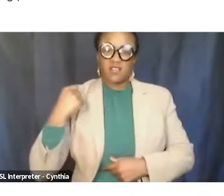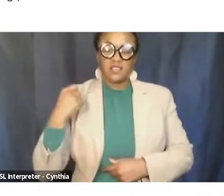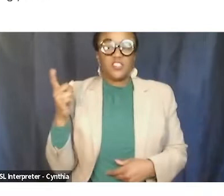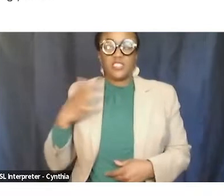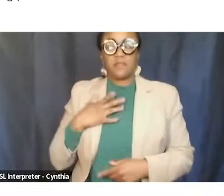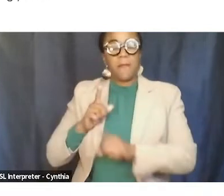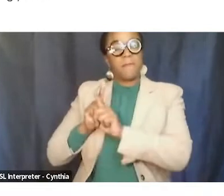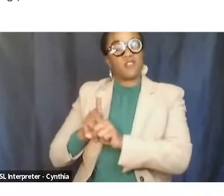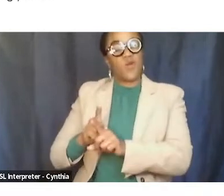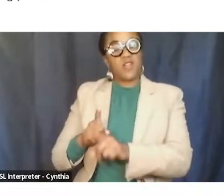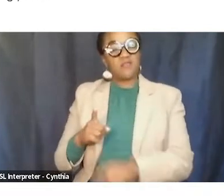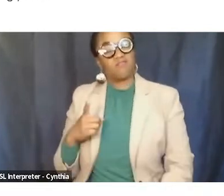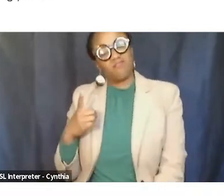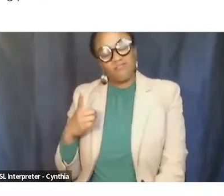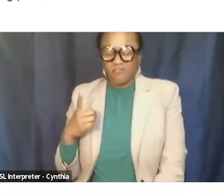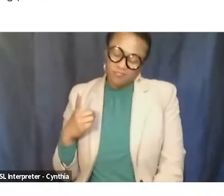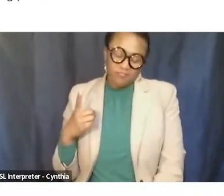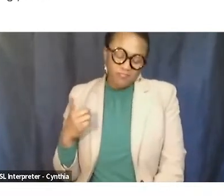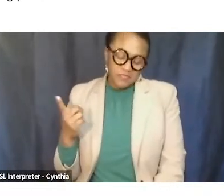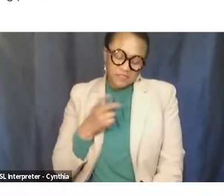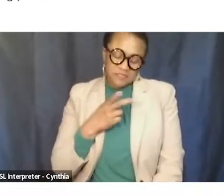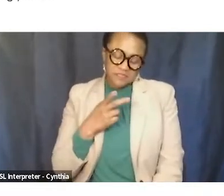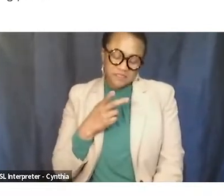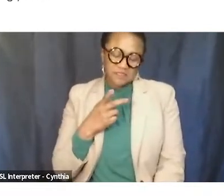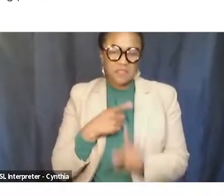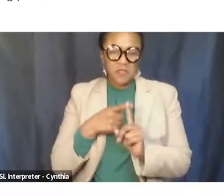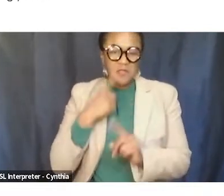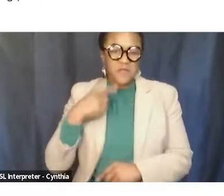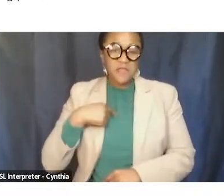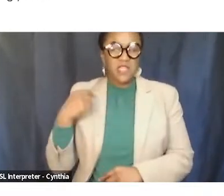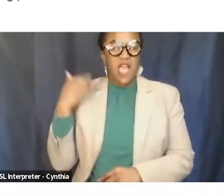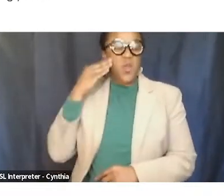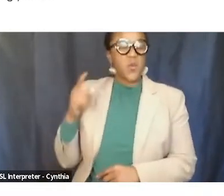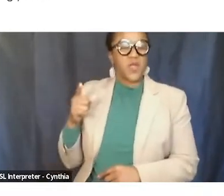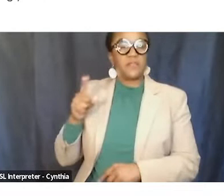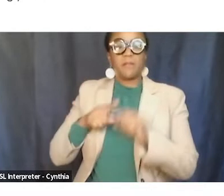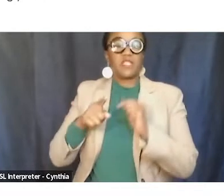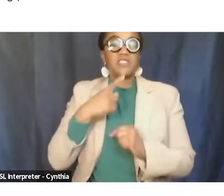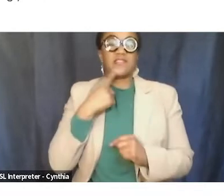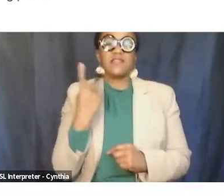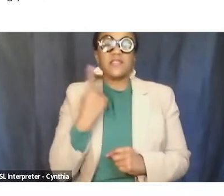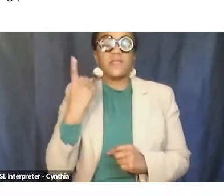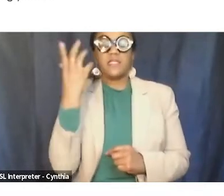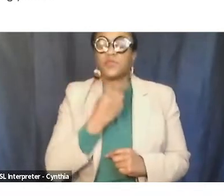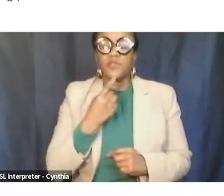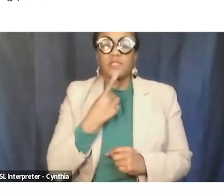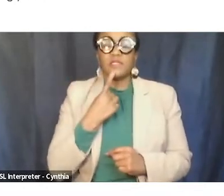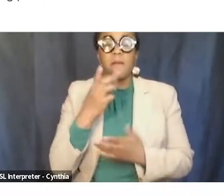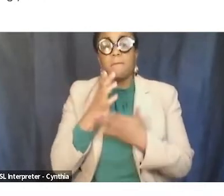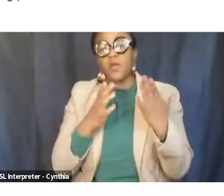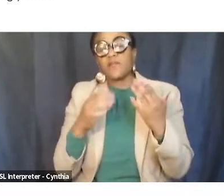mentor and that I know her. But she says something that is so beautiful, and says part of the challenge